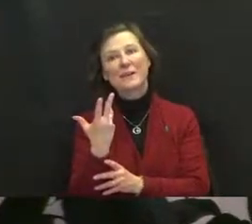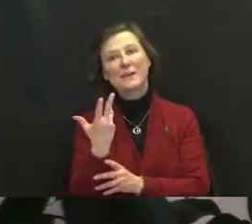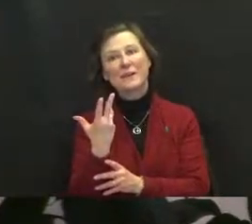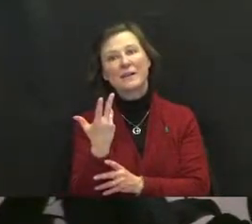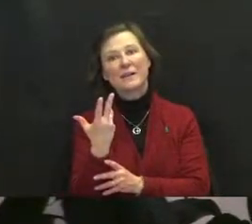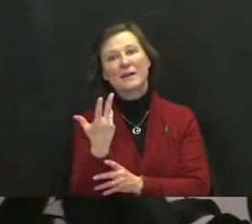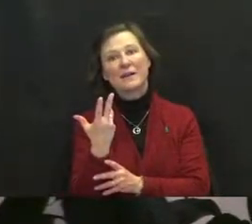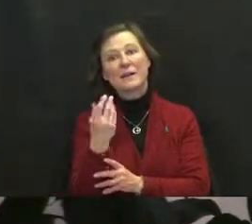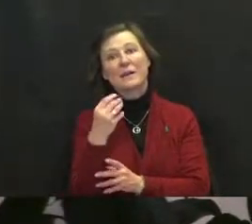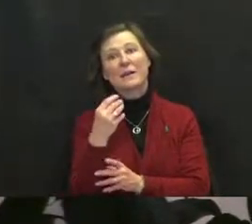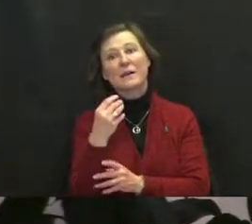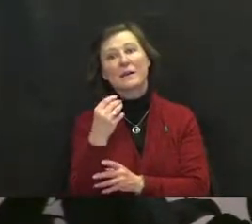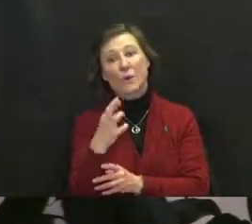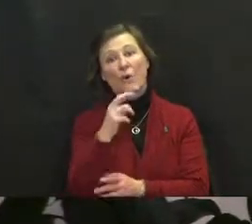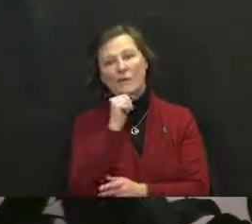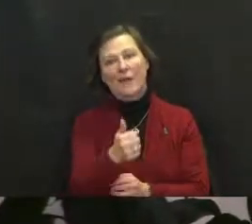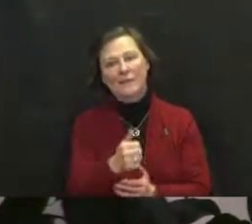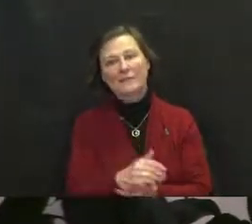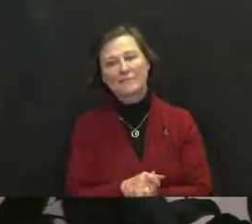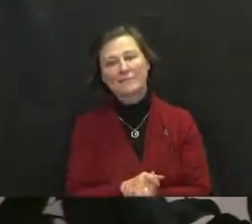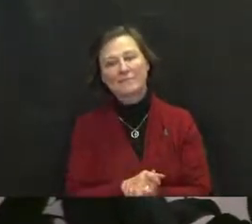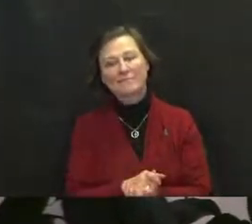or not.